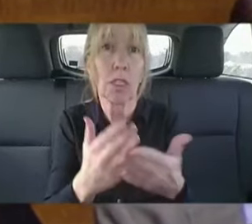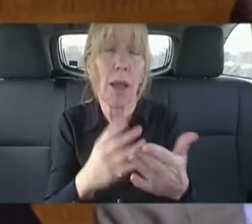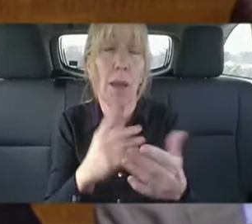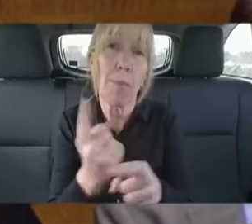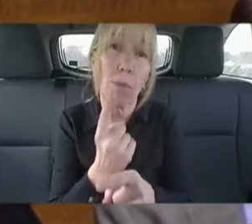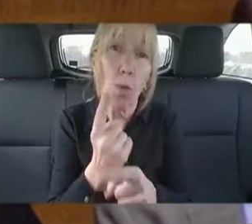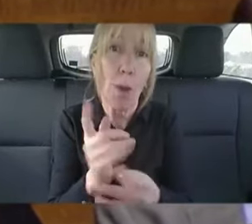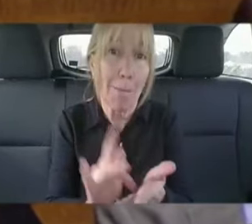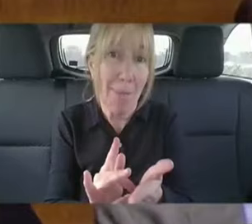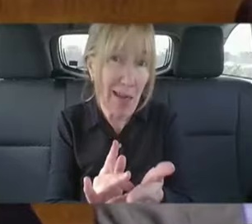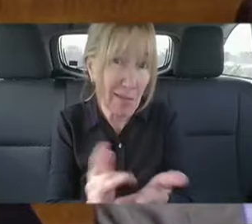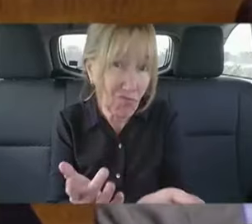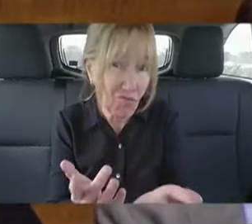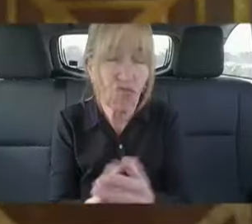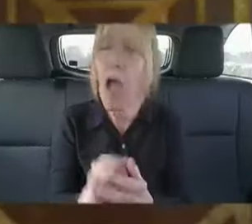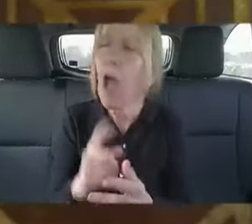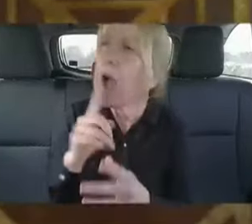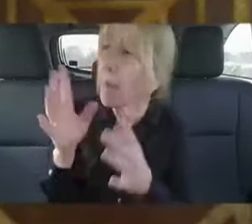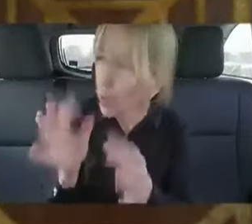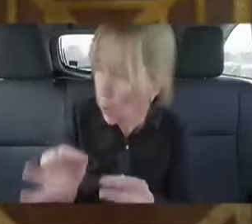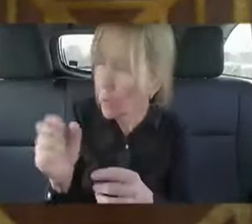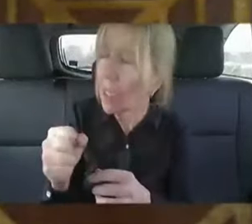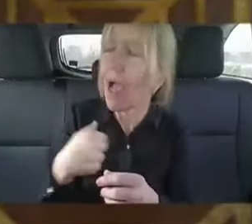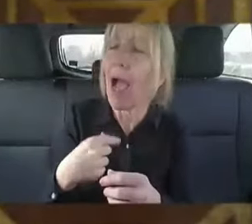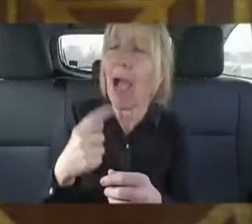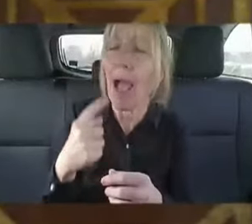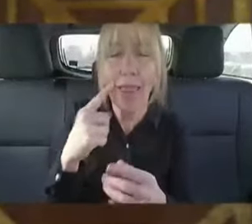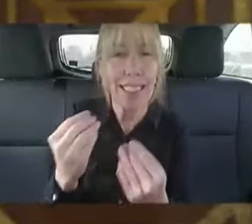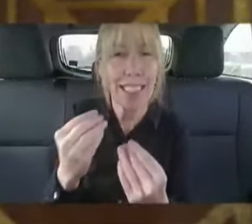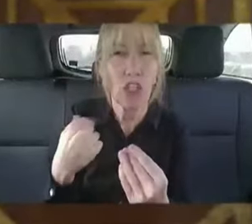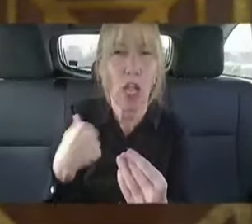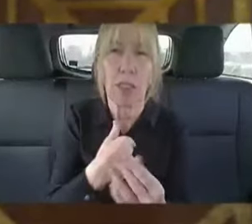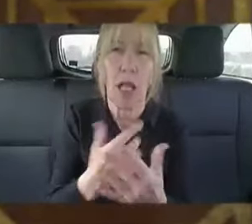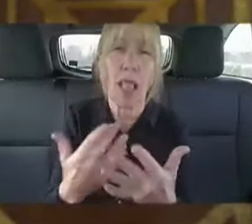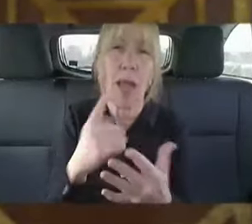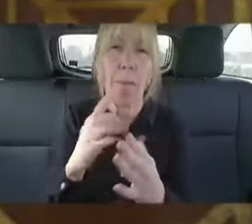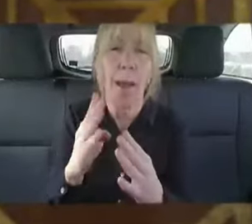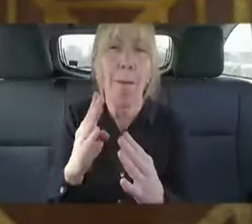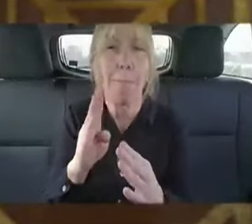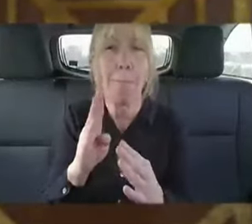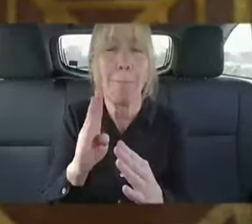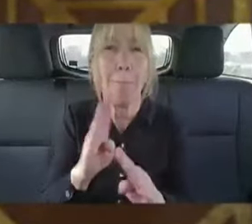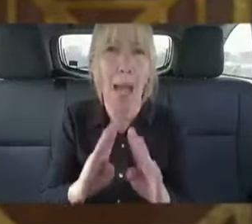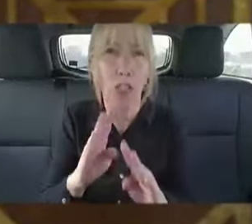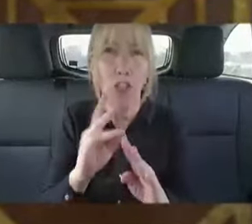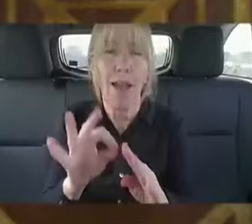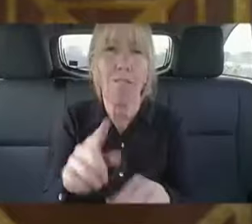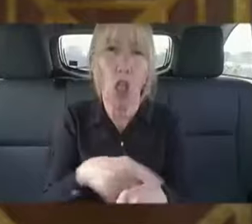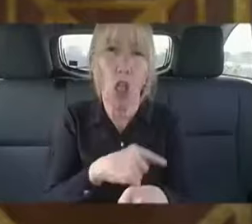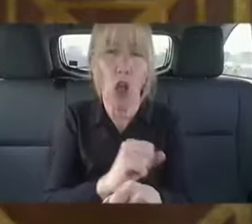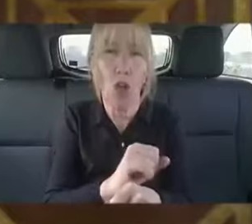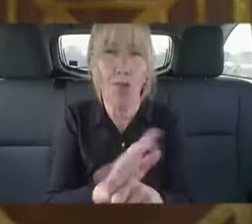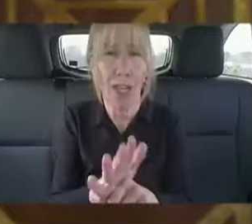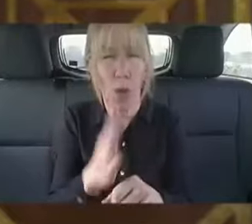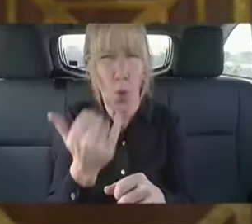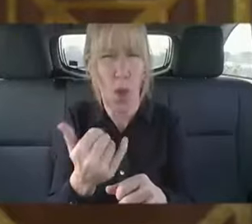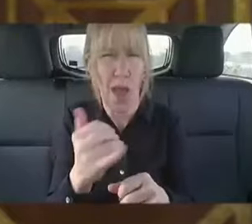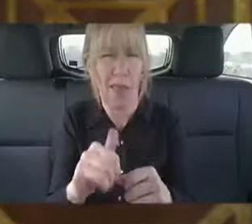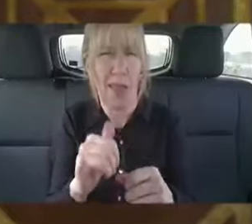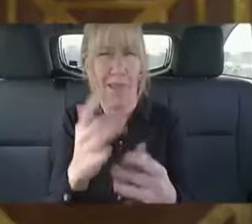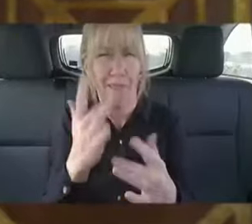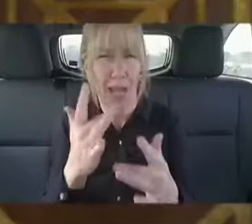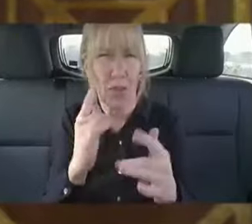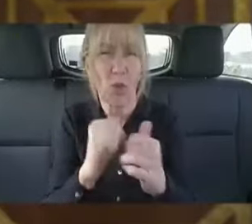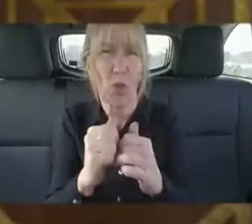medications? Absolutely, yes. So AI can teach us a lot about the biology of long COVID, why the virus with its current structure and its evolving structure